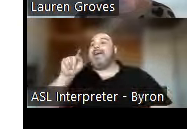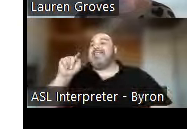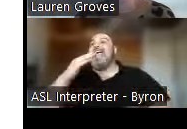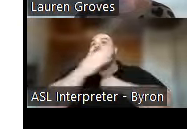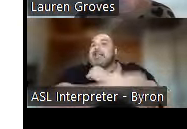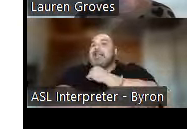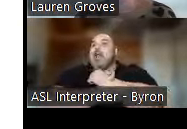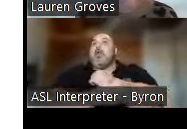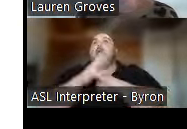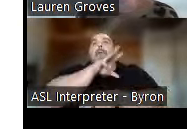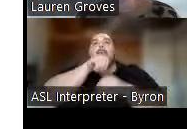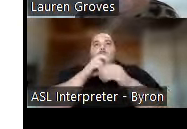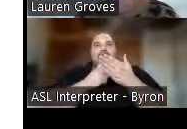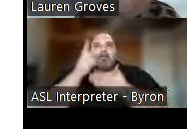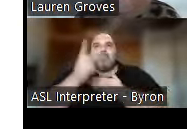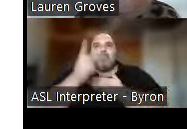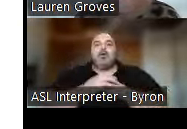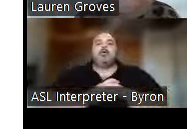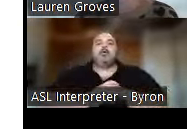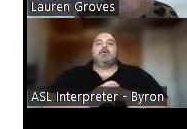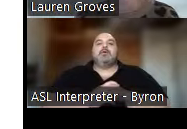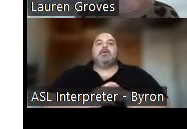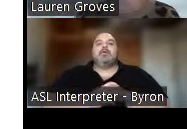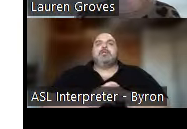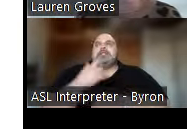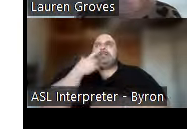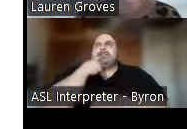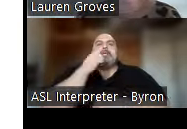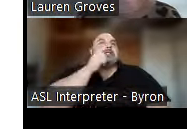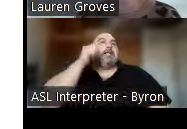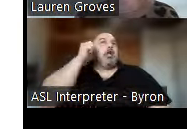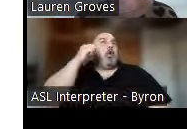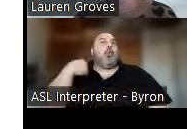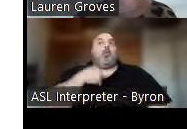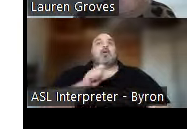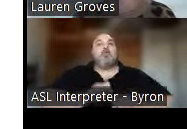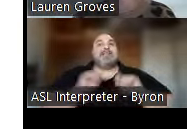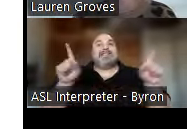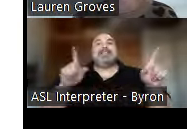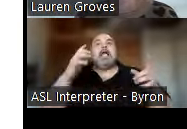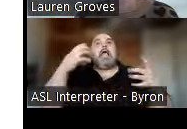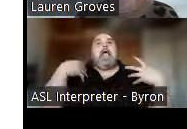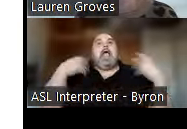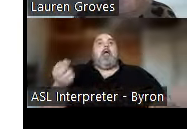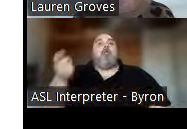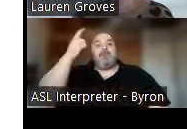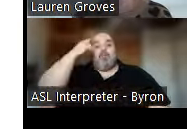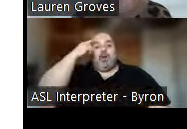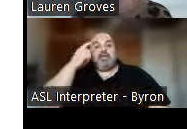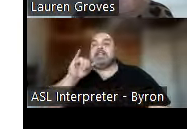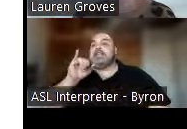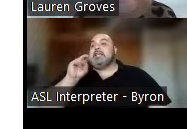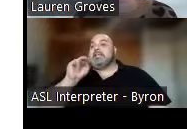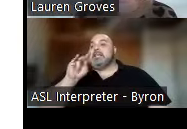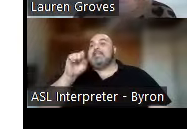were part of the program. And just yesterday, we released our Healthy Brain Initiative RFA to include